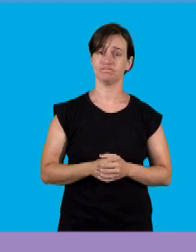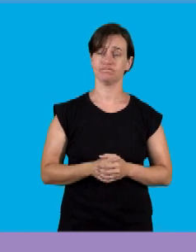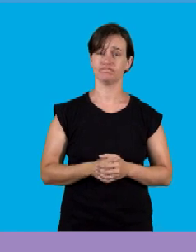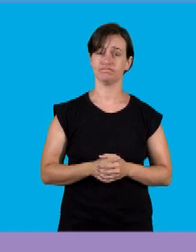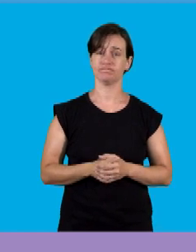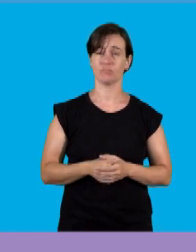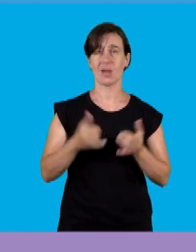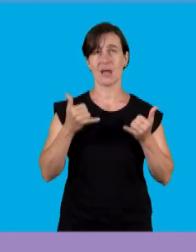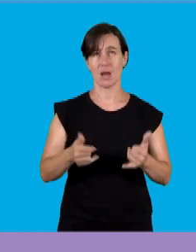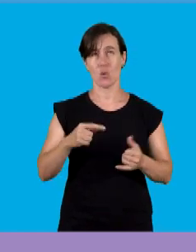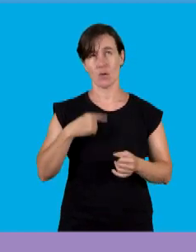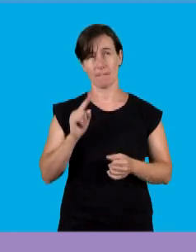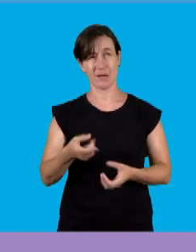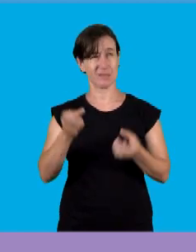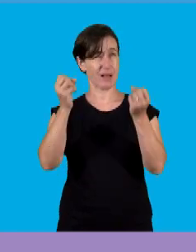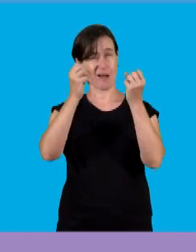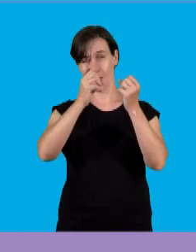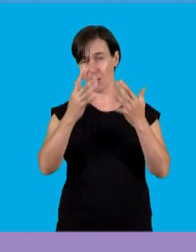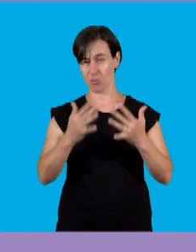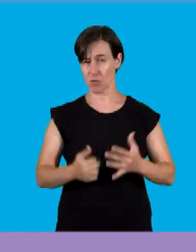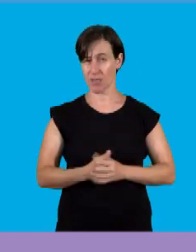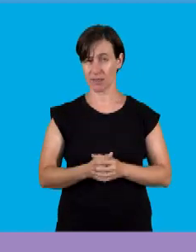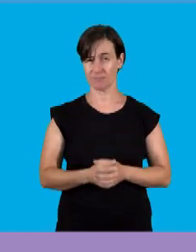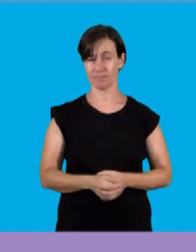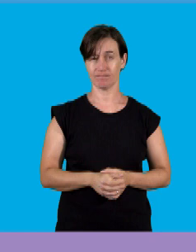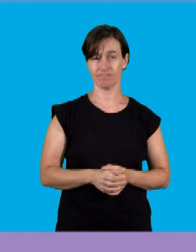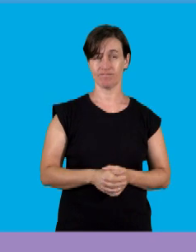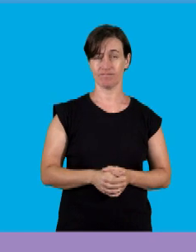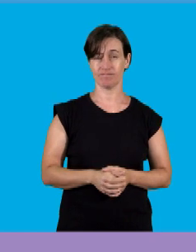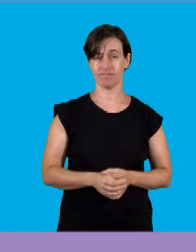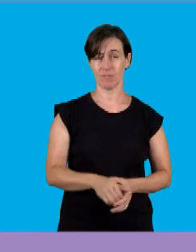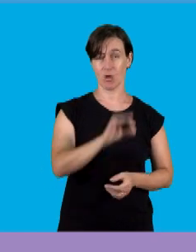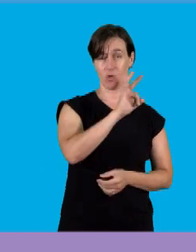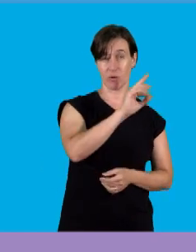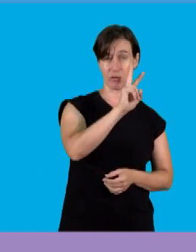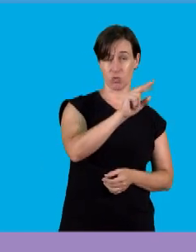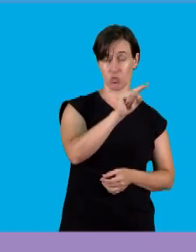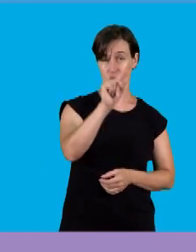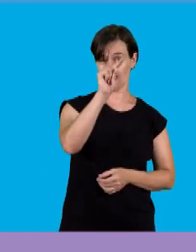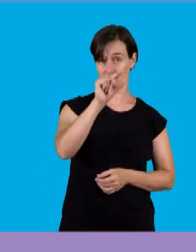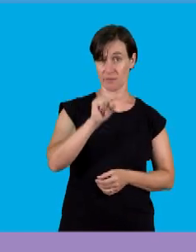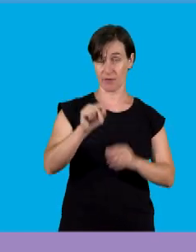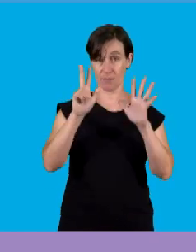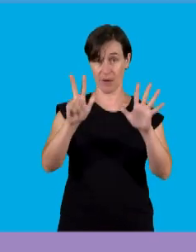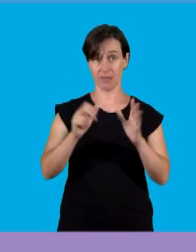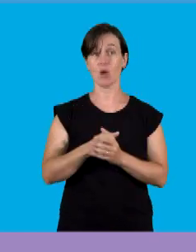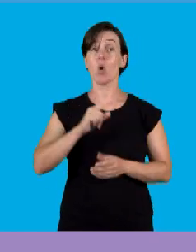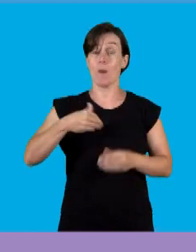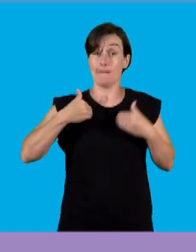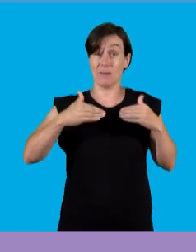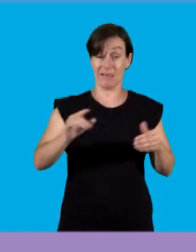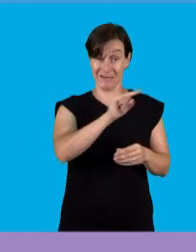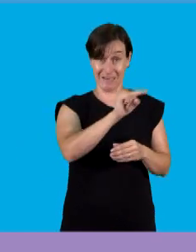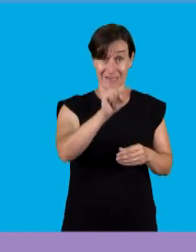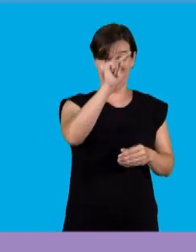going to now calculate that 32 divided by 8. Remember, we are going to start with that 32